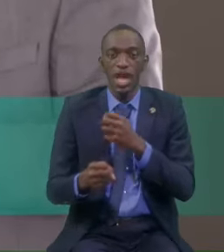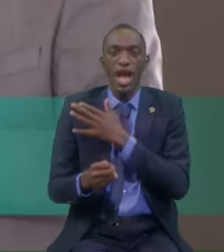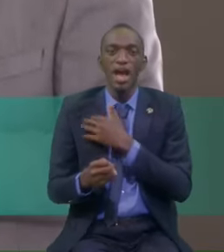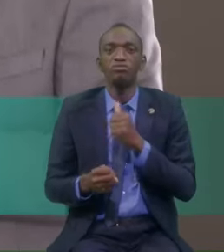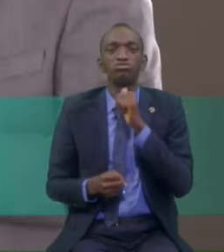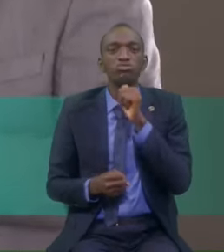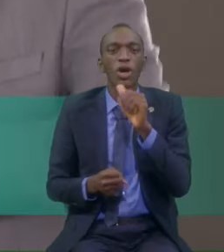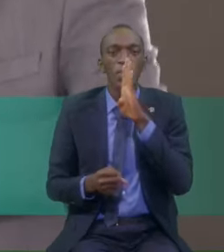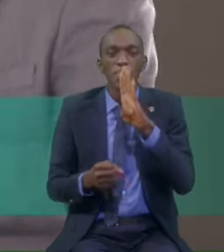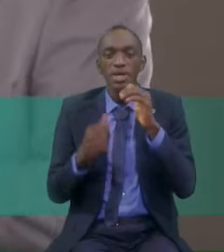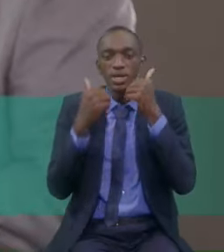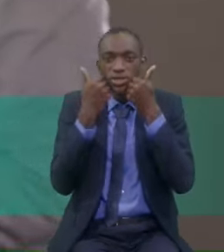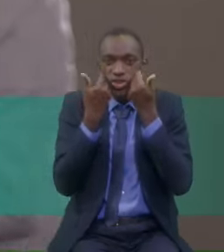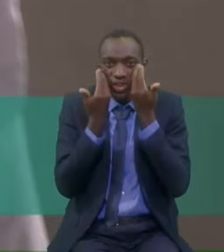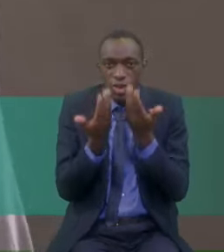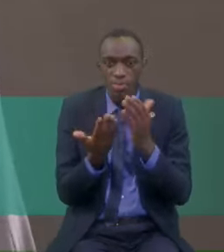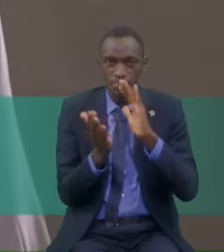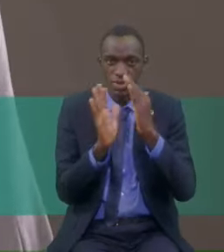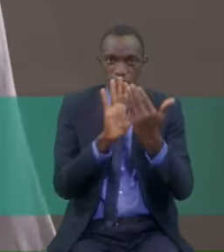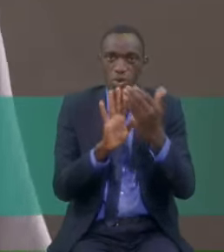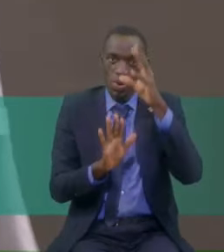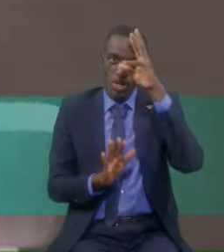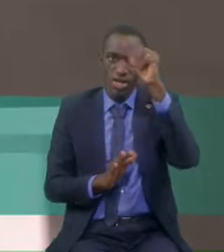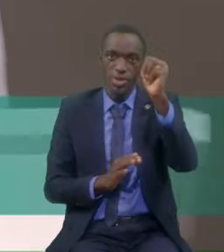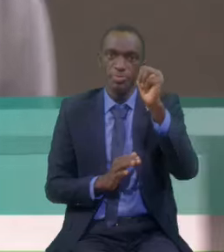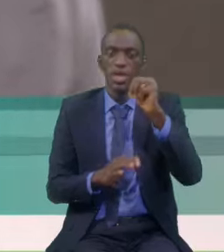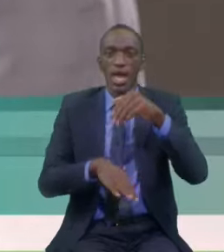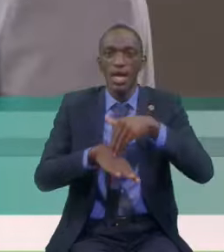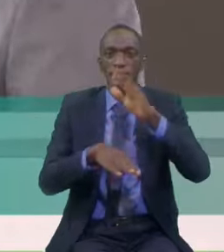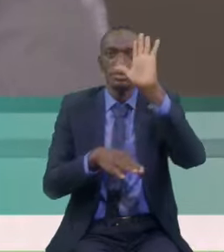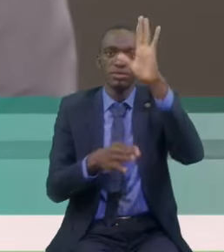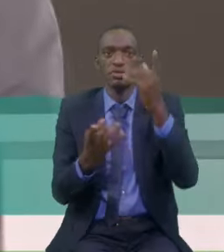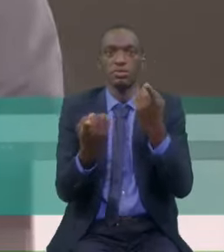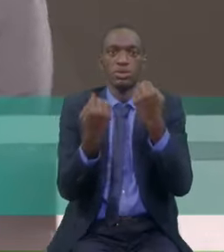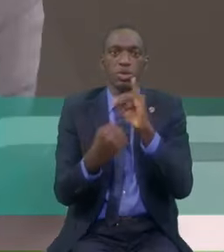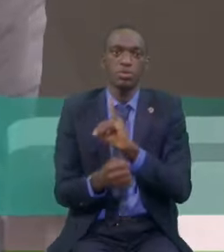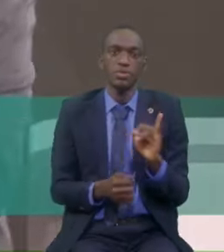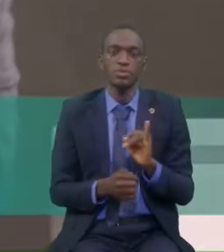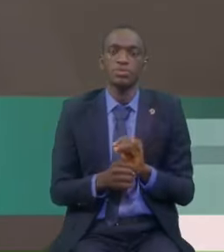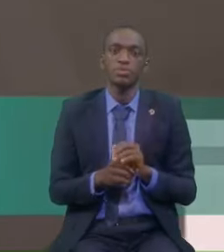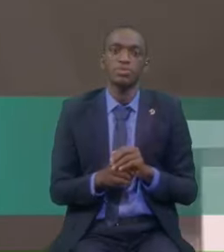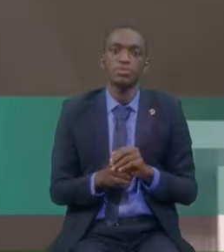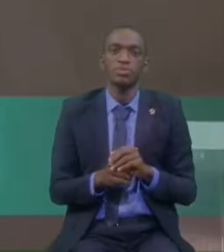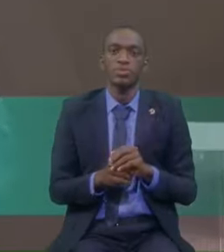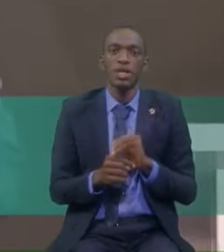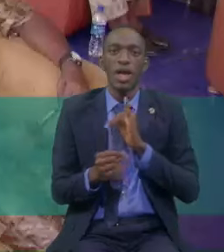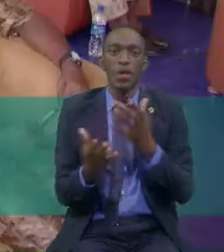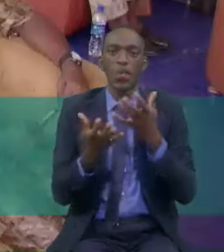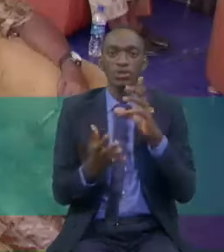ashamed before him at his coming. I wanted an amen. Amen.